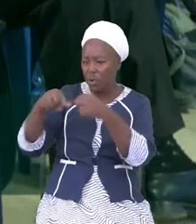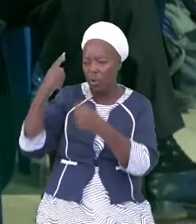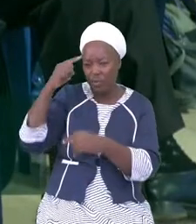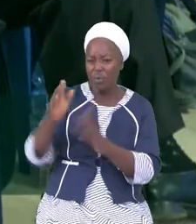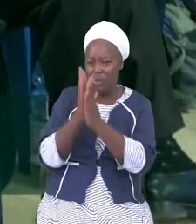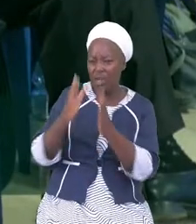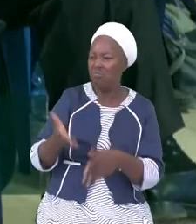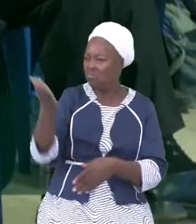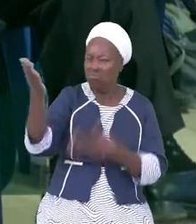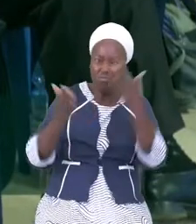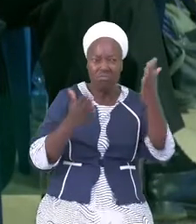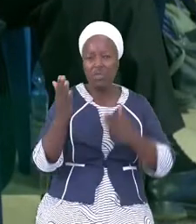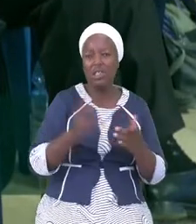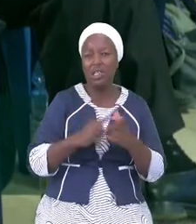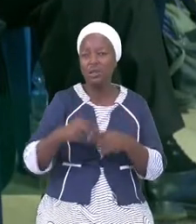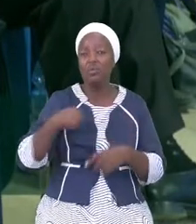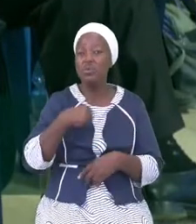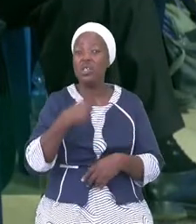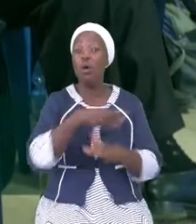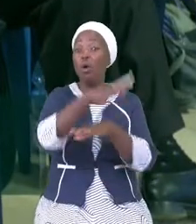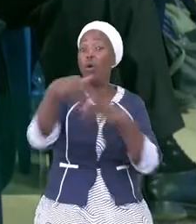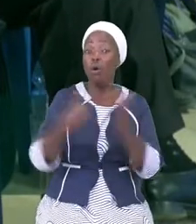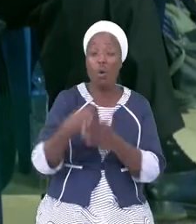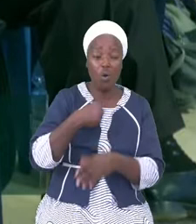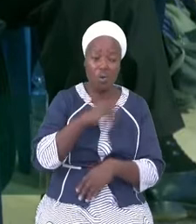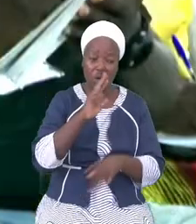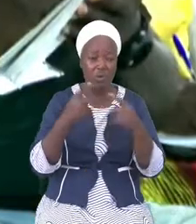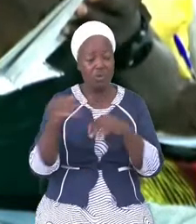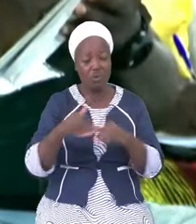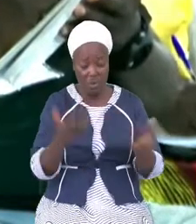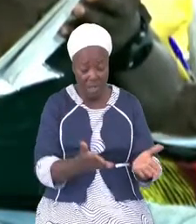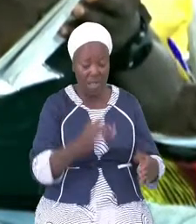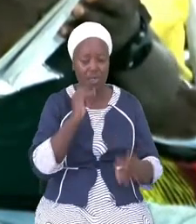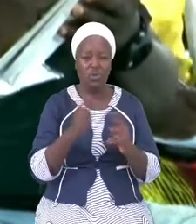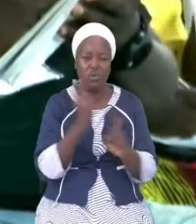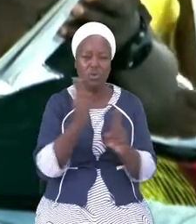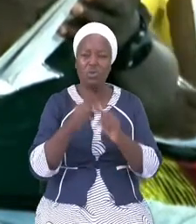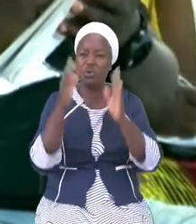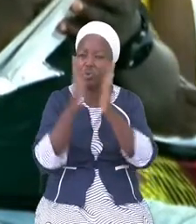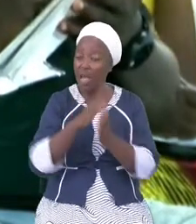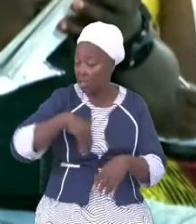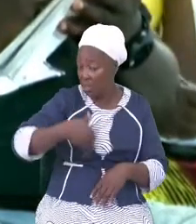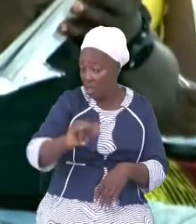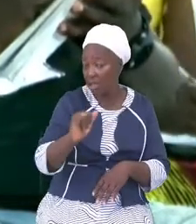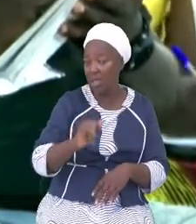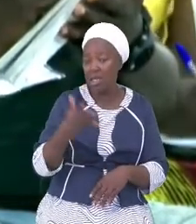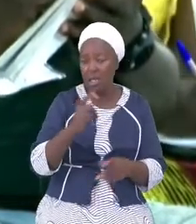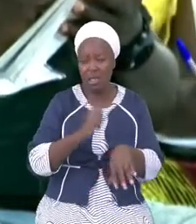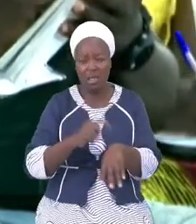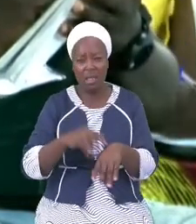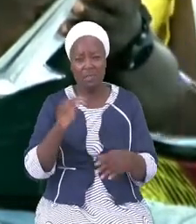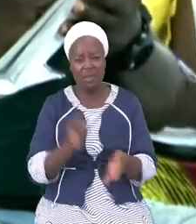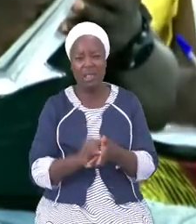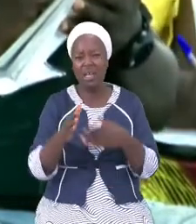and we say, all we're going to do here is pray. And yet, there are times for the prayer